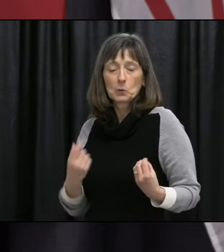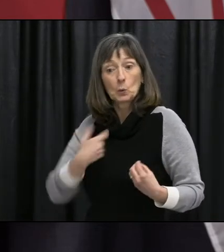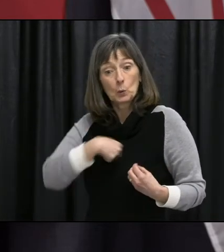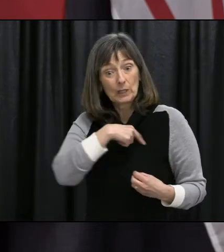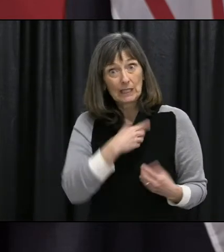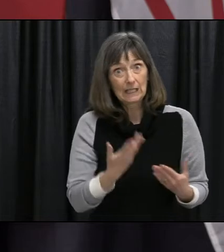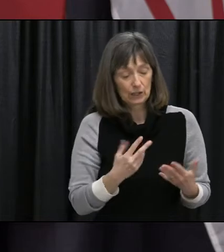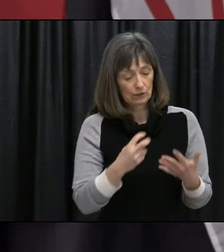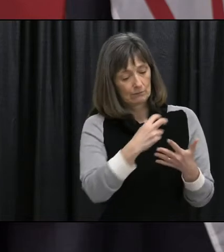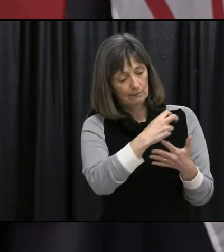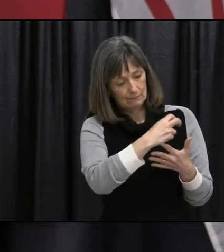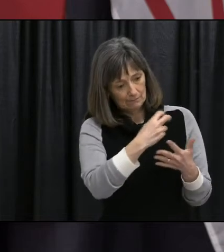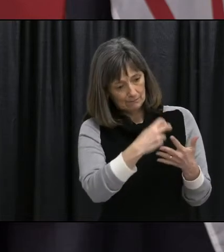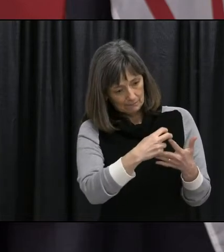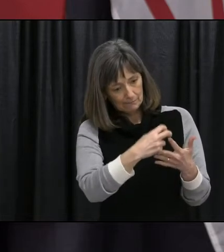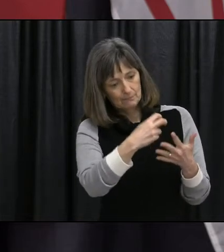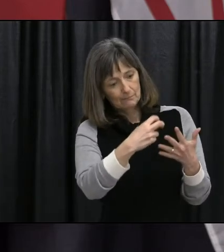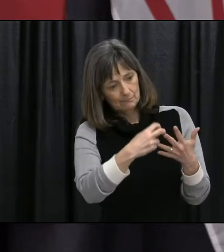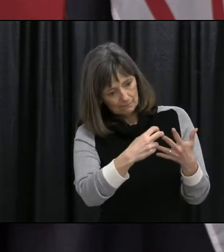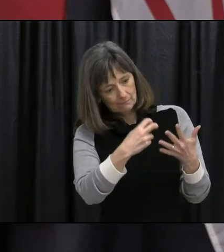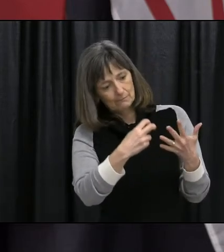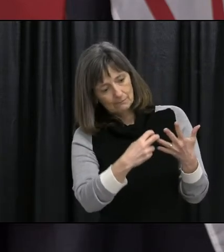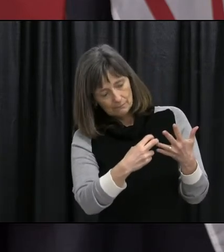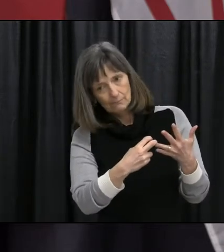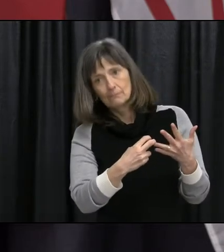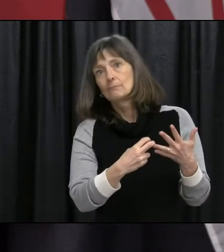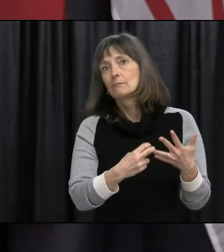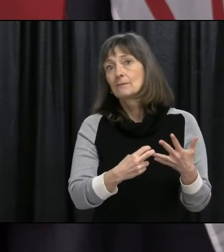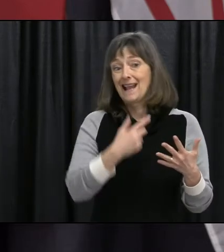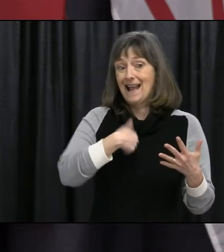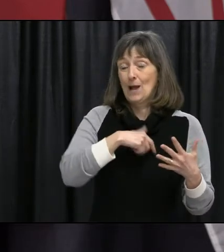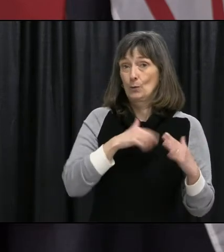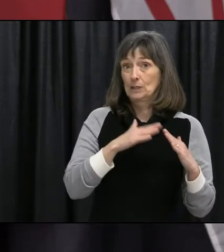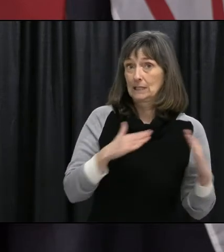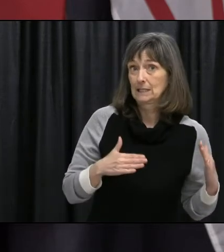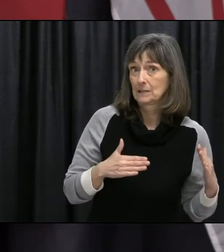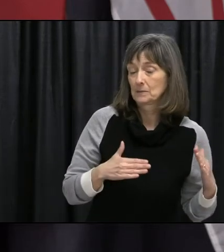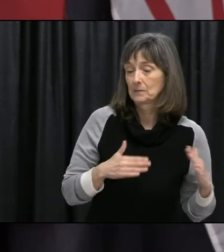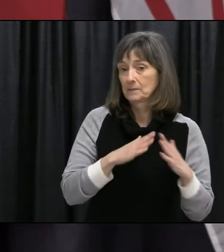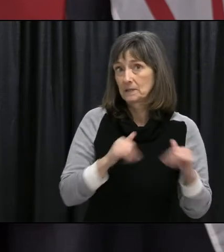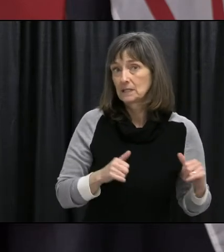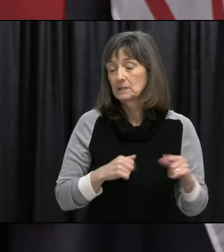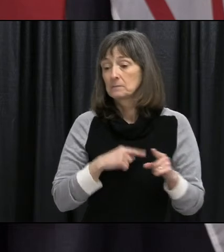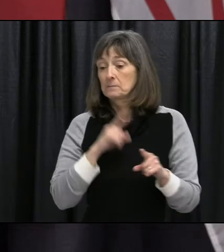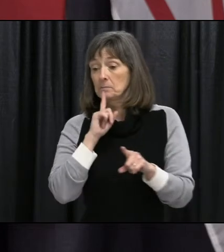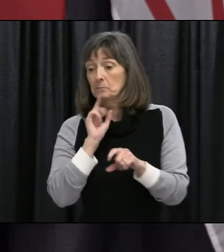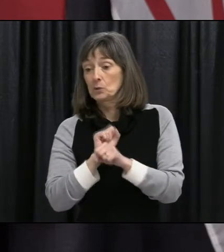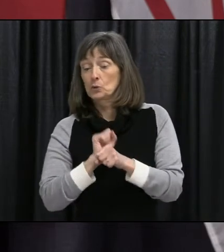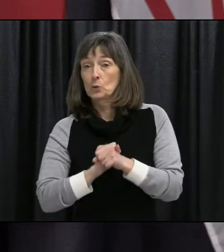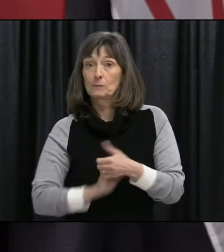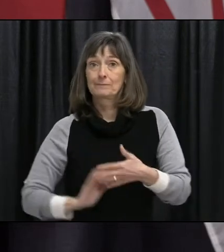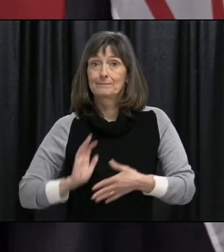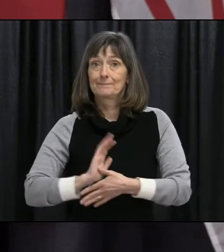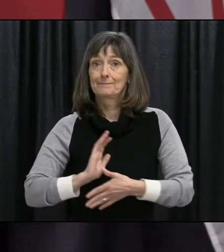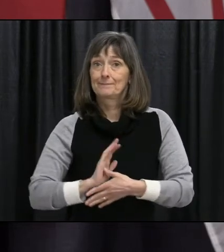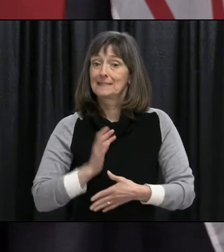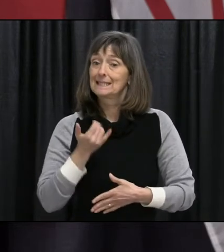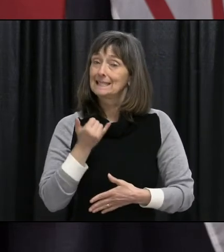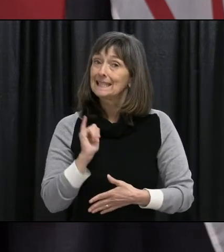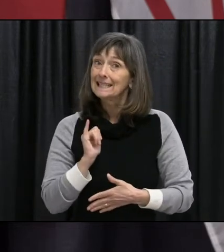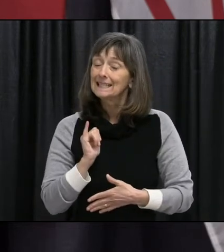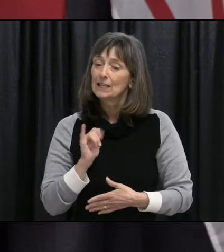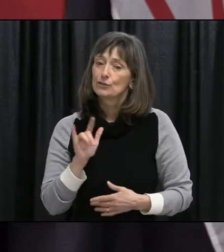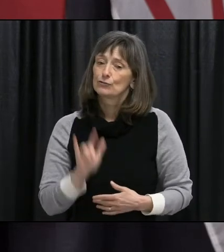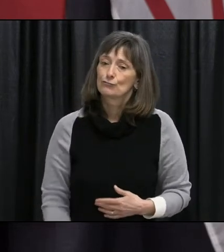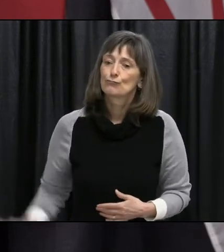level 4 to 3 to 2, and the system that we have in place, we must make sure that first and foremost, that we can